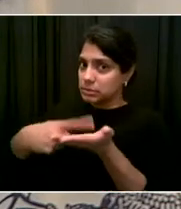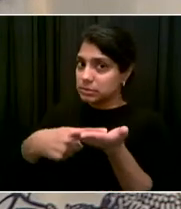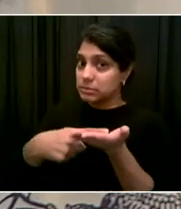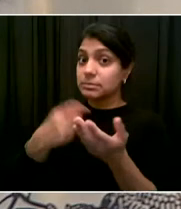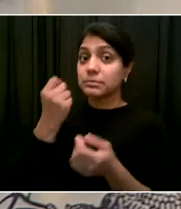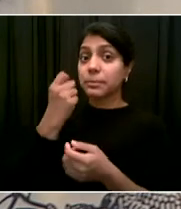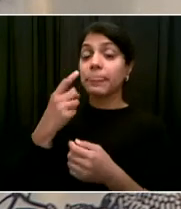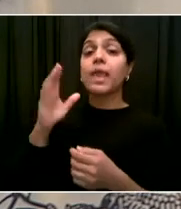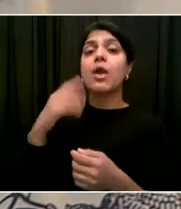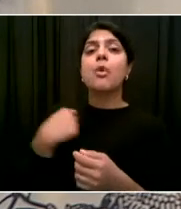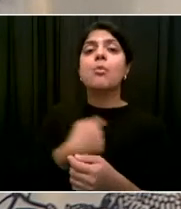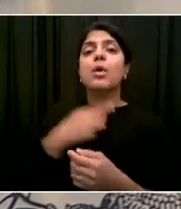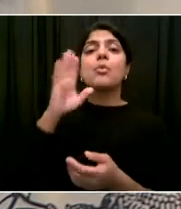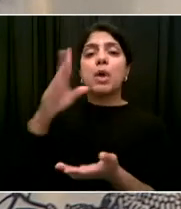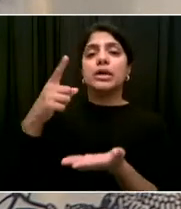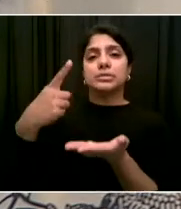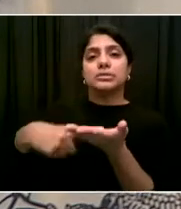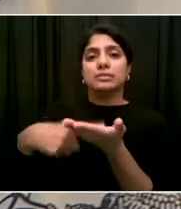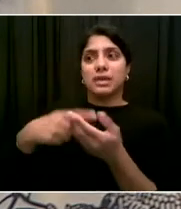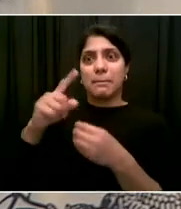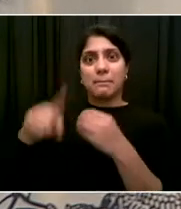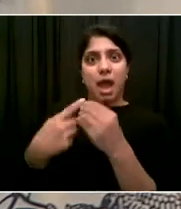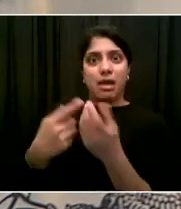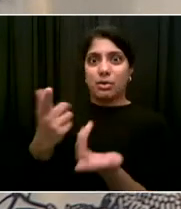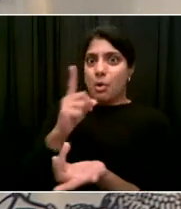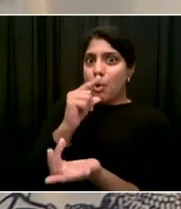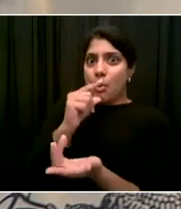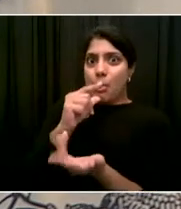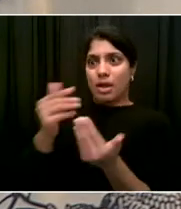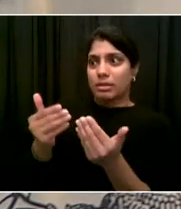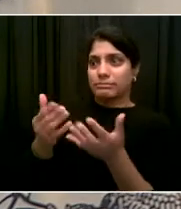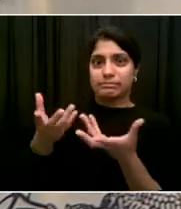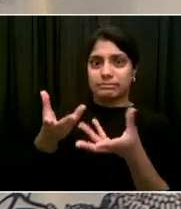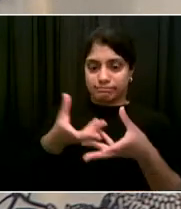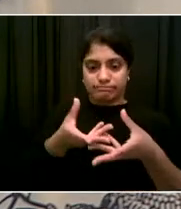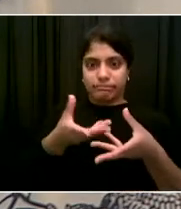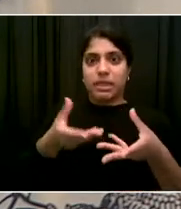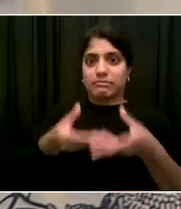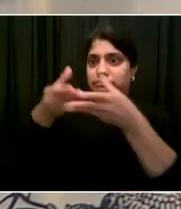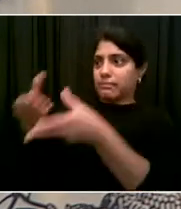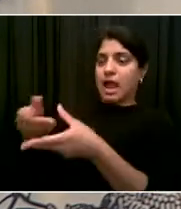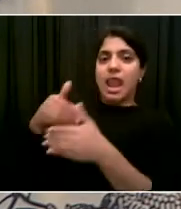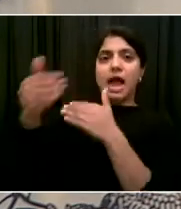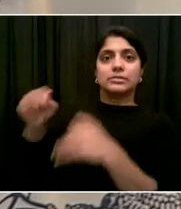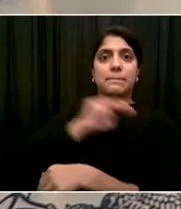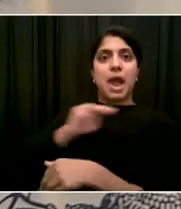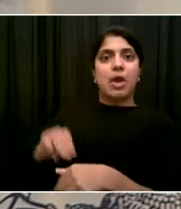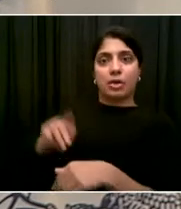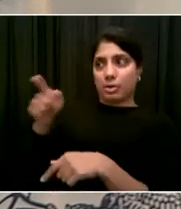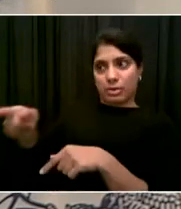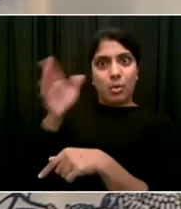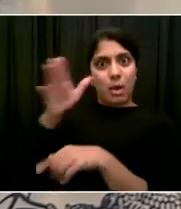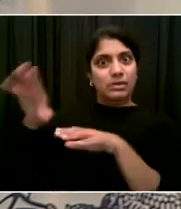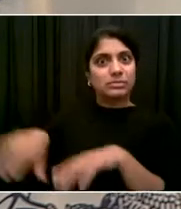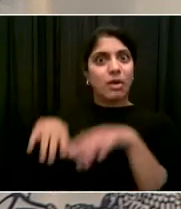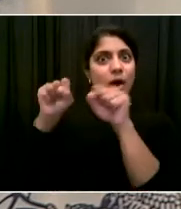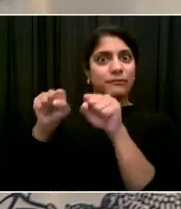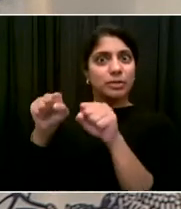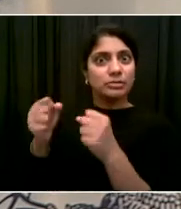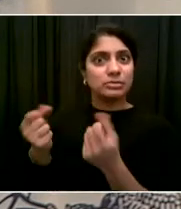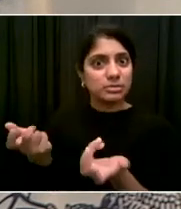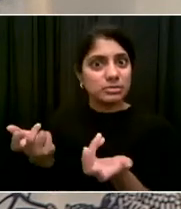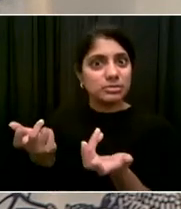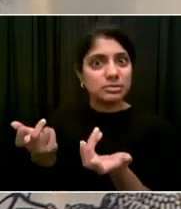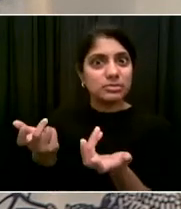have more to say in the days ahead. But as to how we make sure that on the current mandate, people get not just the first, but the second